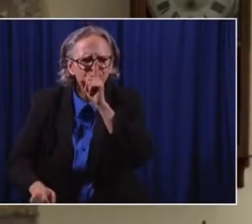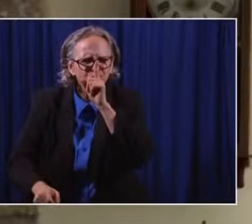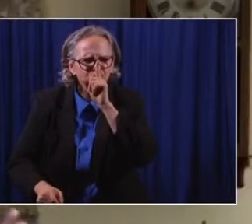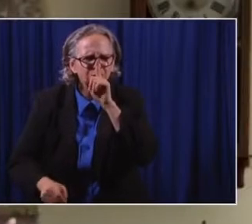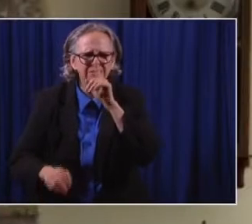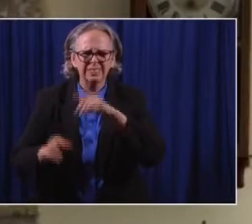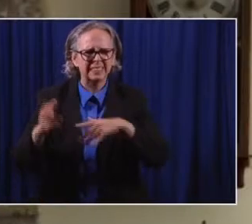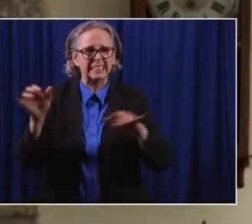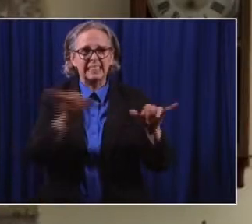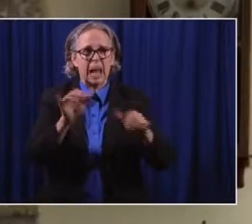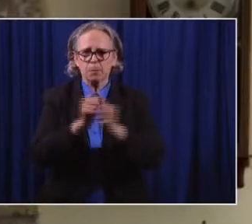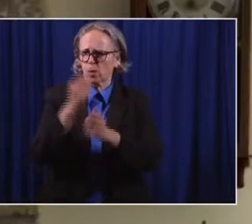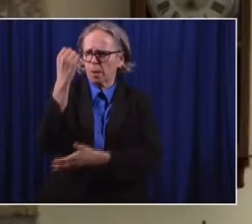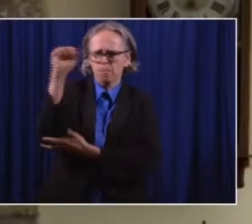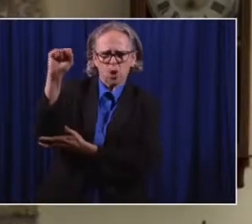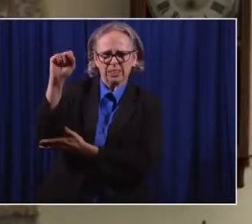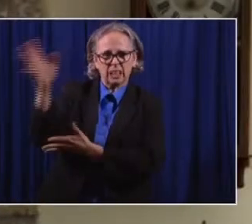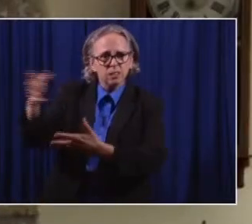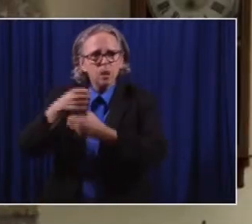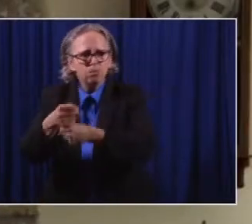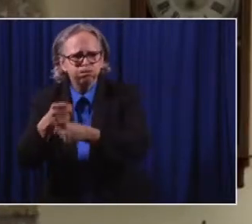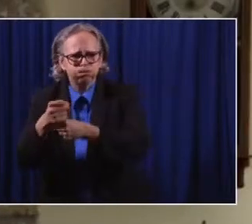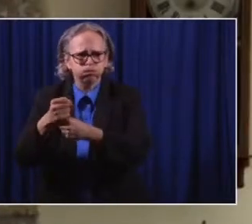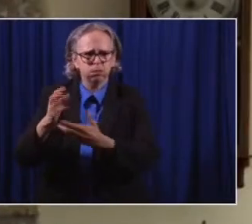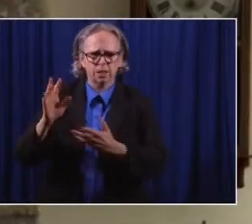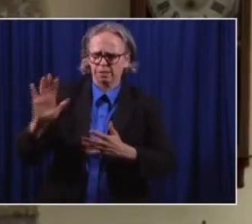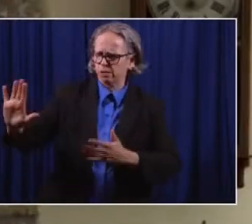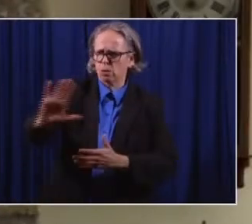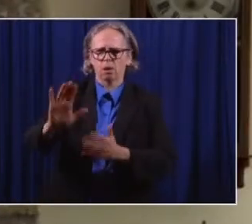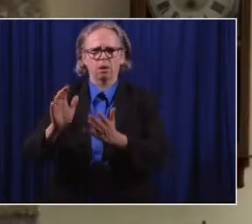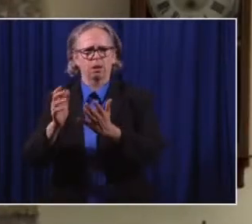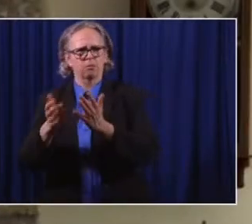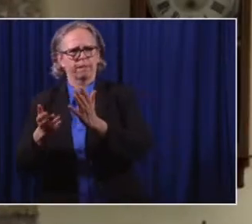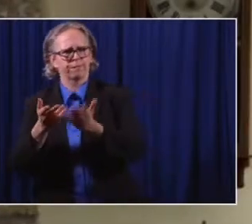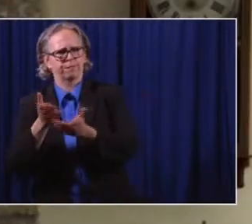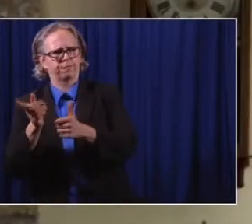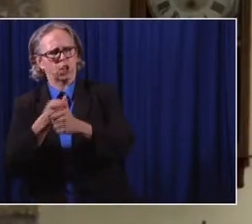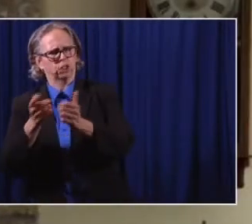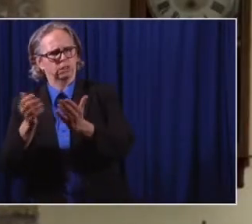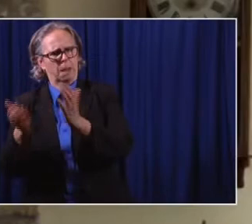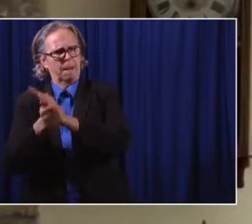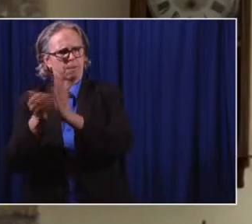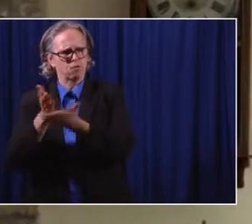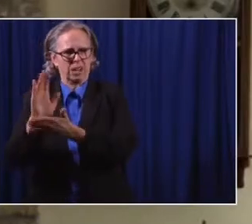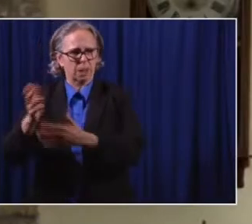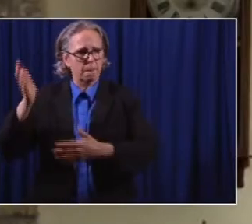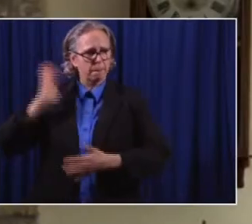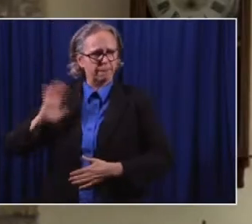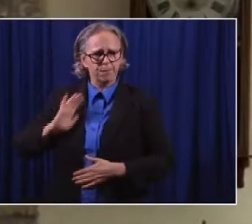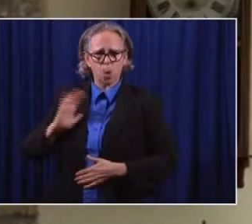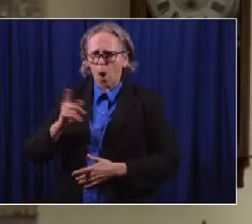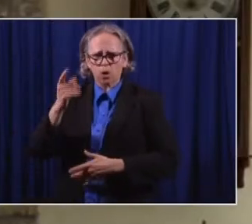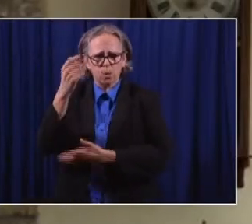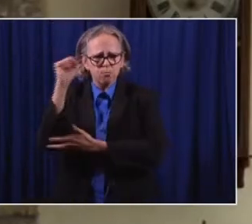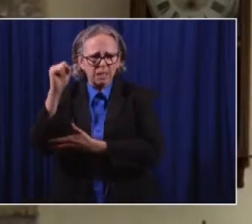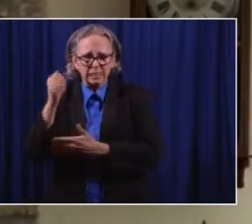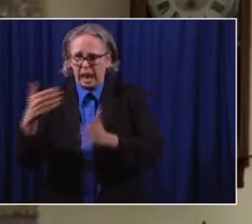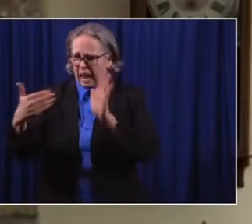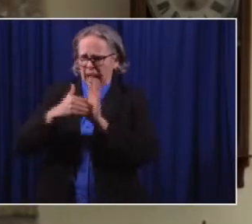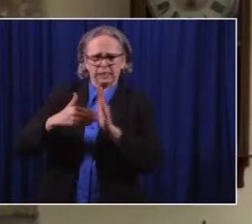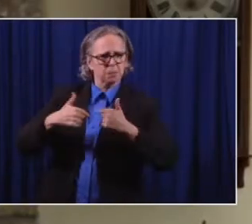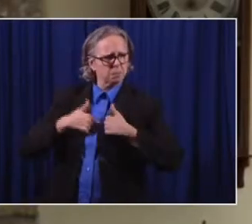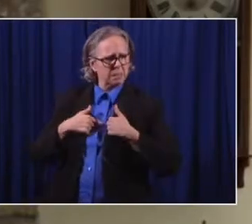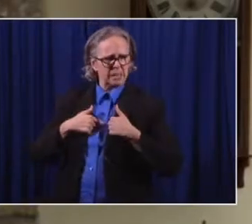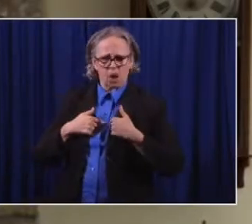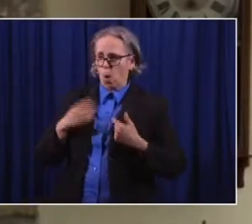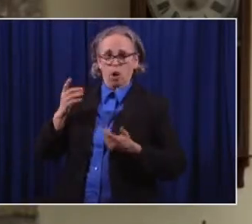on anything, demonstrators who demonstrated against the health director, Dr. Acton, demonstrators who demonstrated against me, demonstrators who came